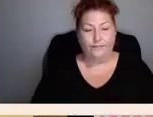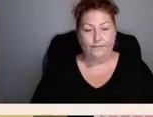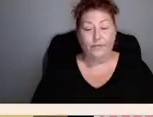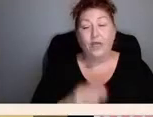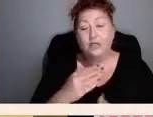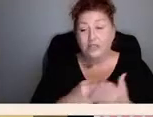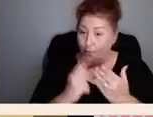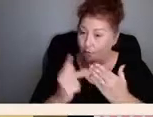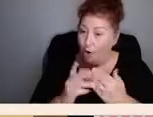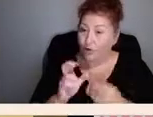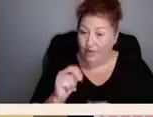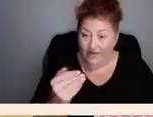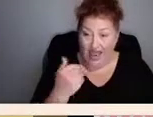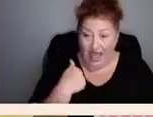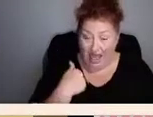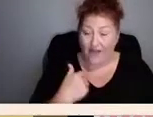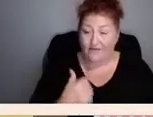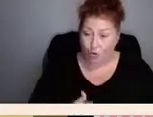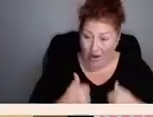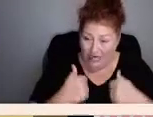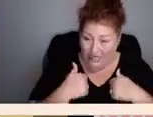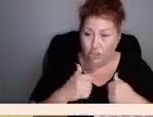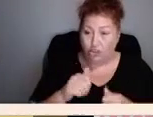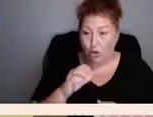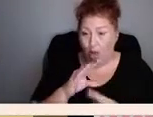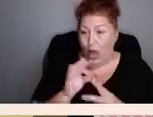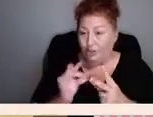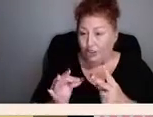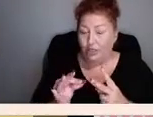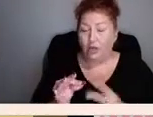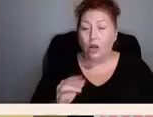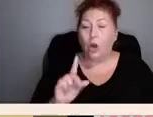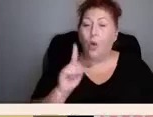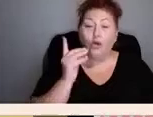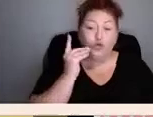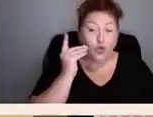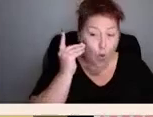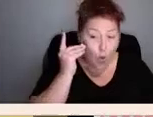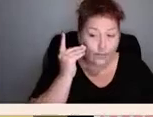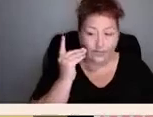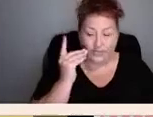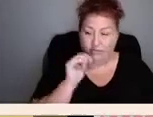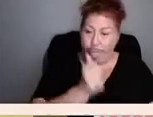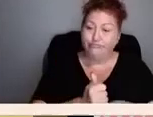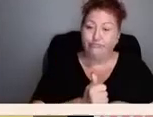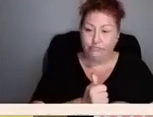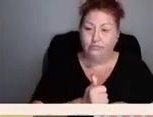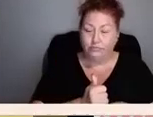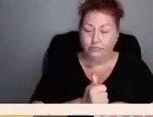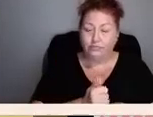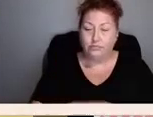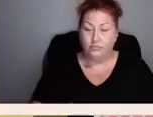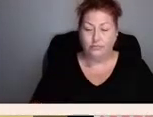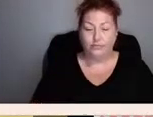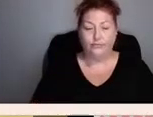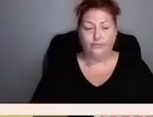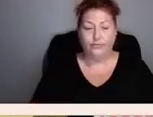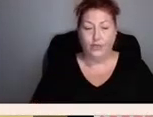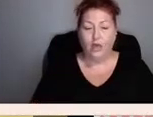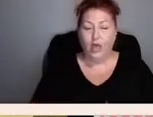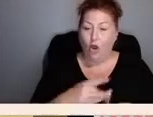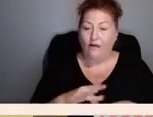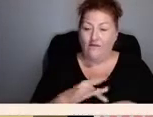Some programs even have a residential option where dorms at the institution of higher education